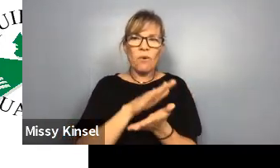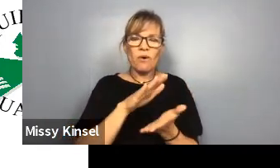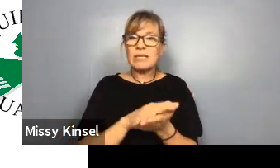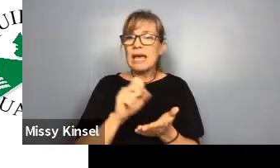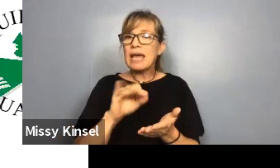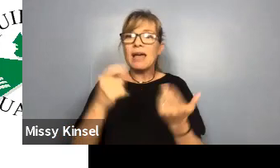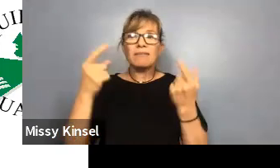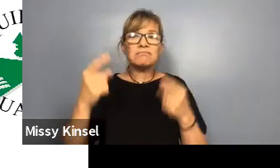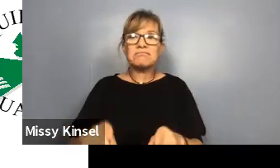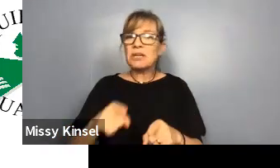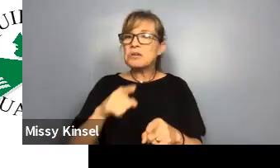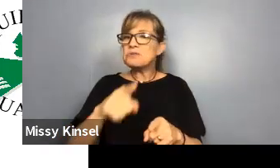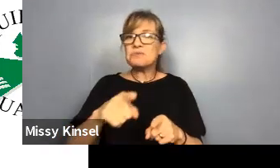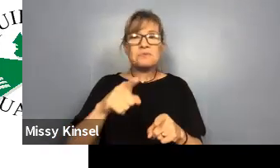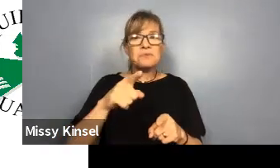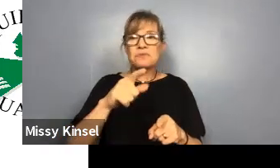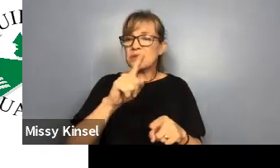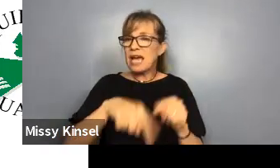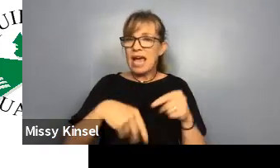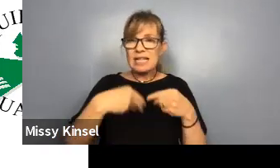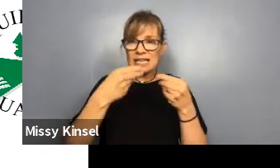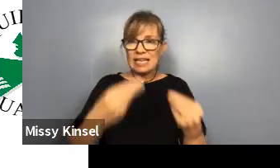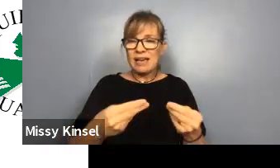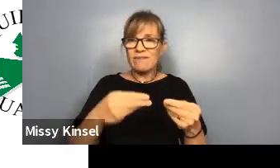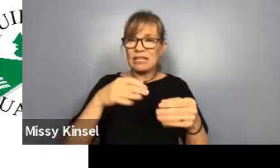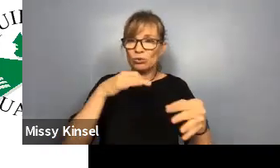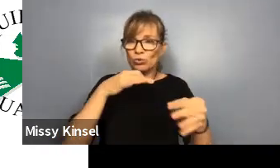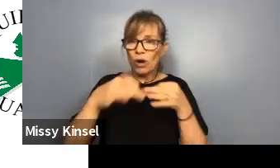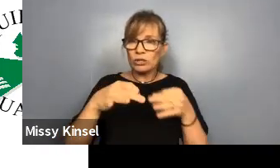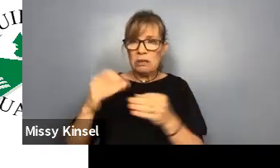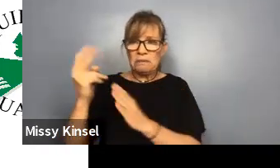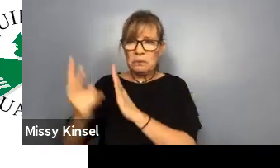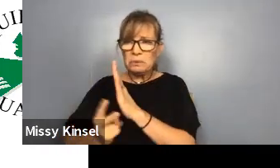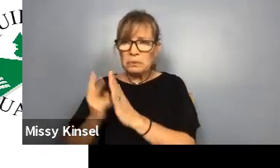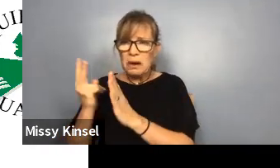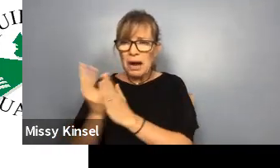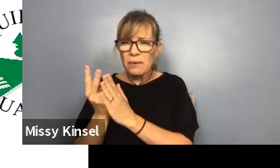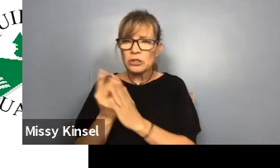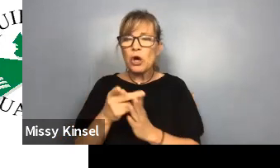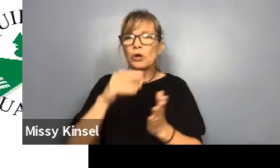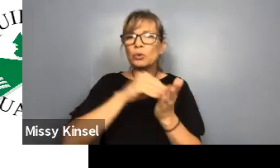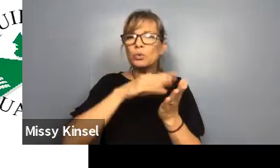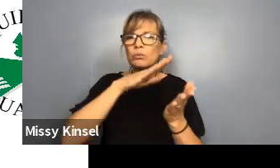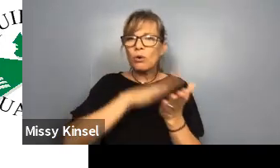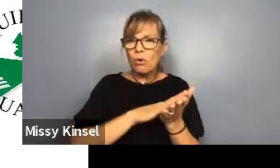for some reason you're not able to provide that instruction, you want to definitely record that, whether